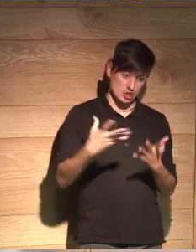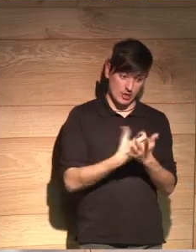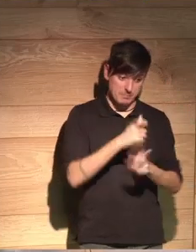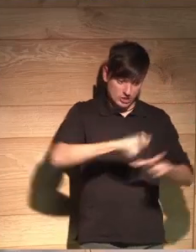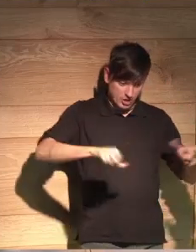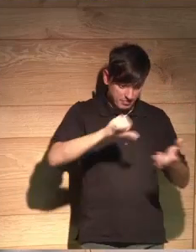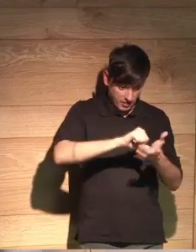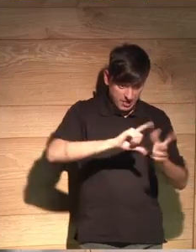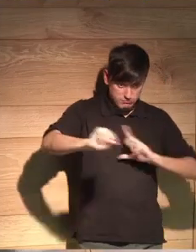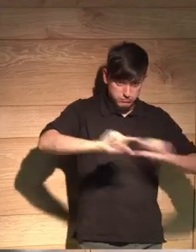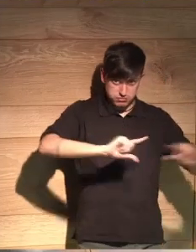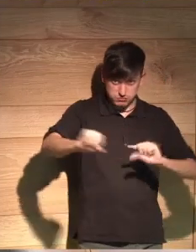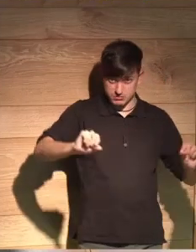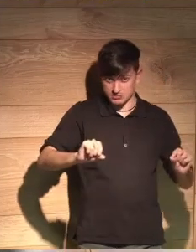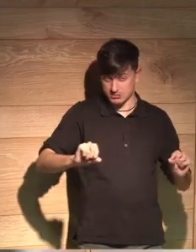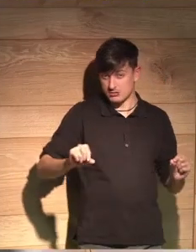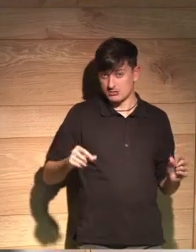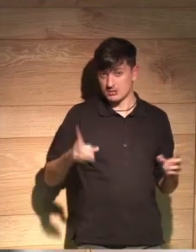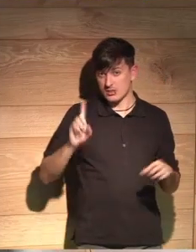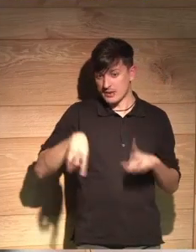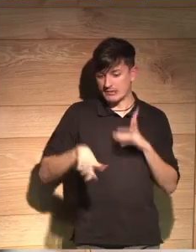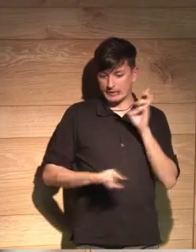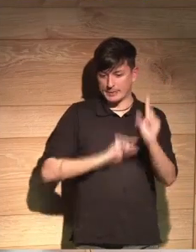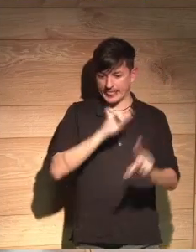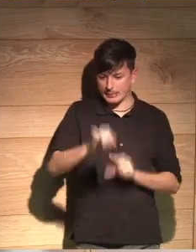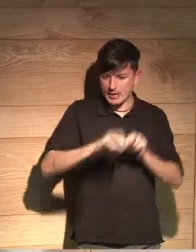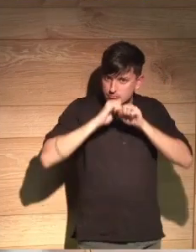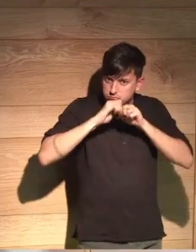70 years ago, people in Europe left cities.